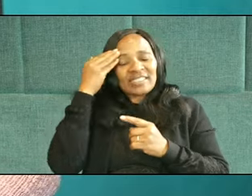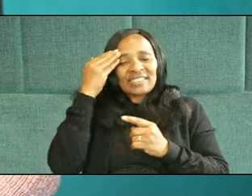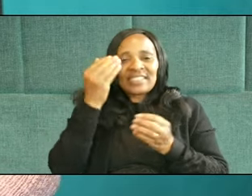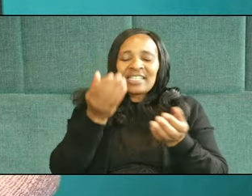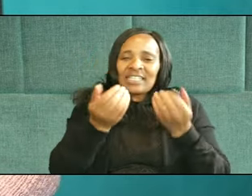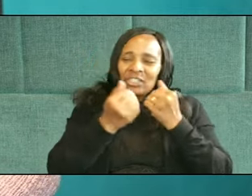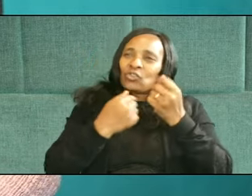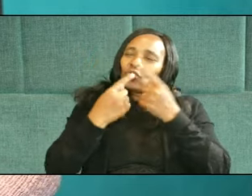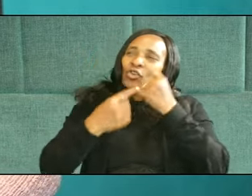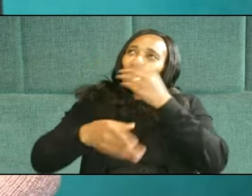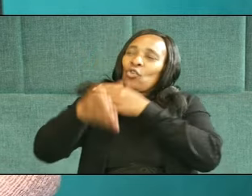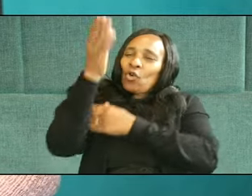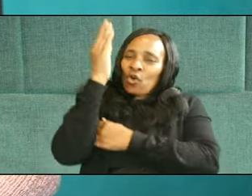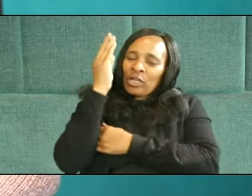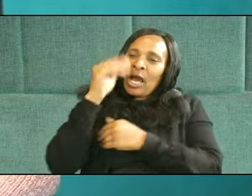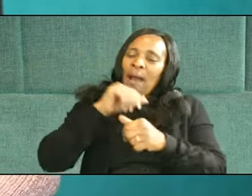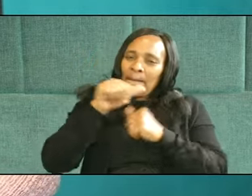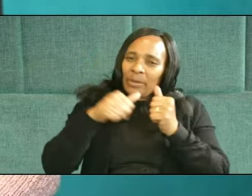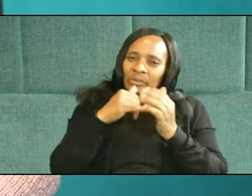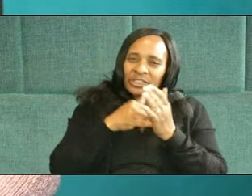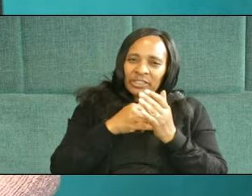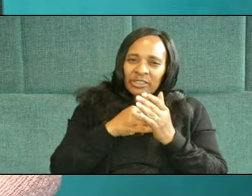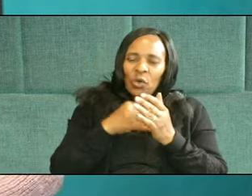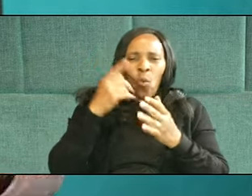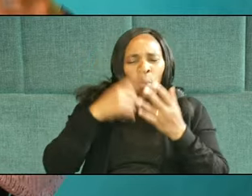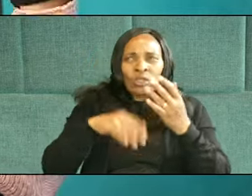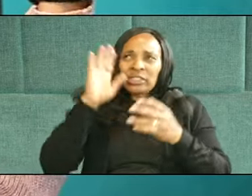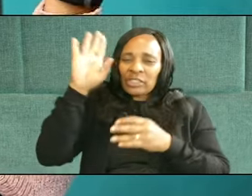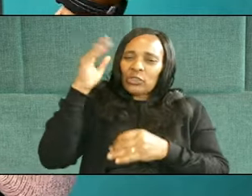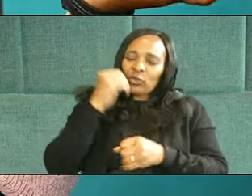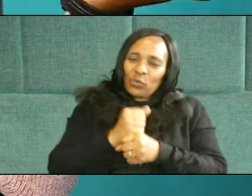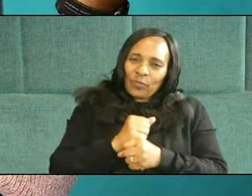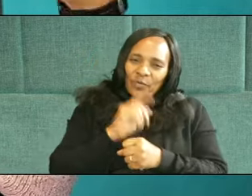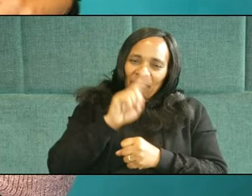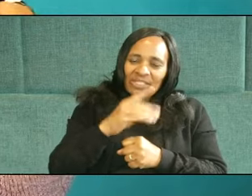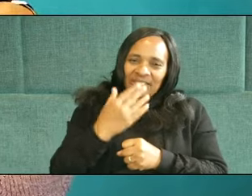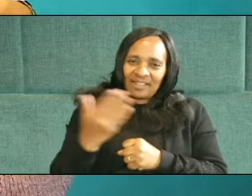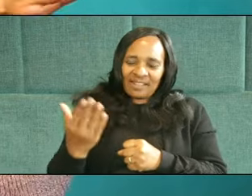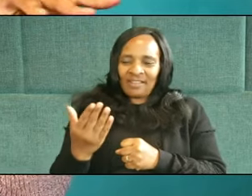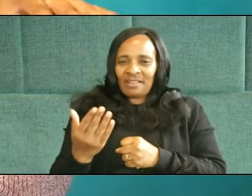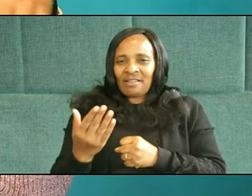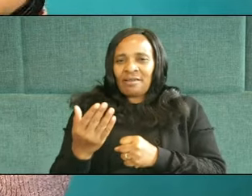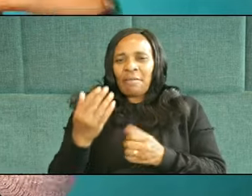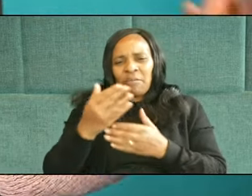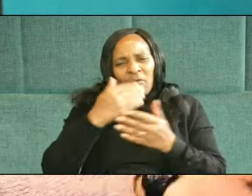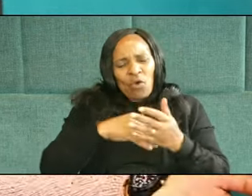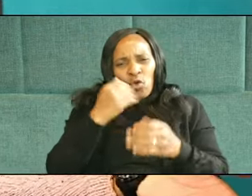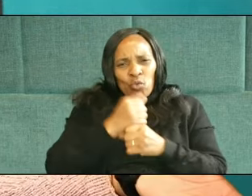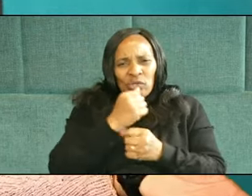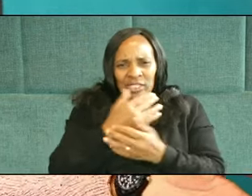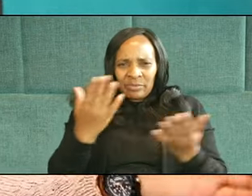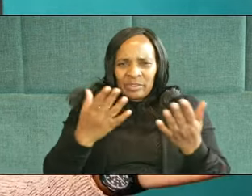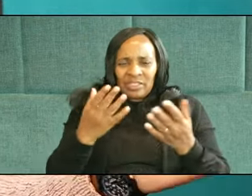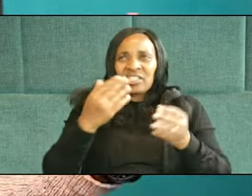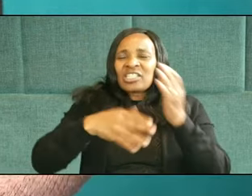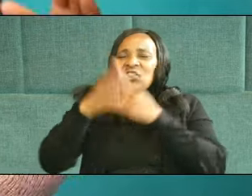need to talk to God about it. They're like, what will he do? Like, that's the first thing that comes to their head. When people are going through something, they're like, it's God's